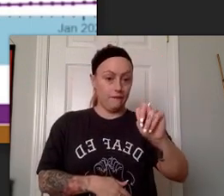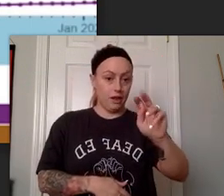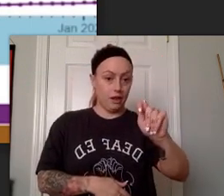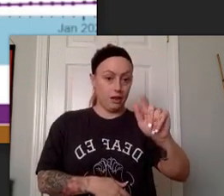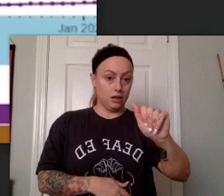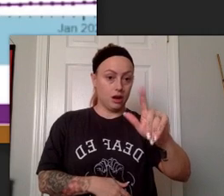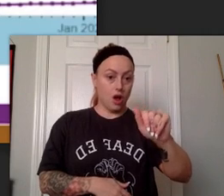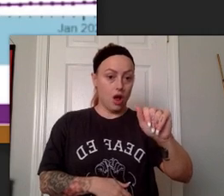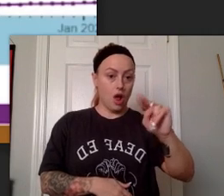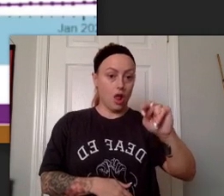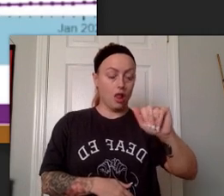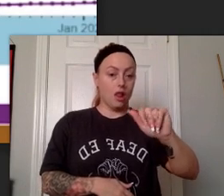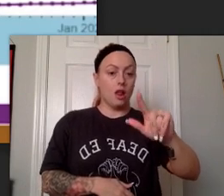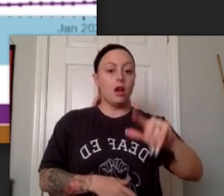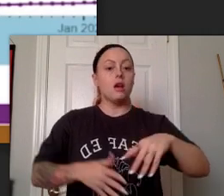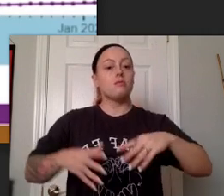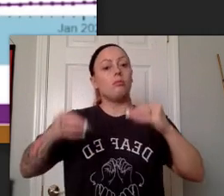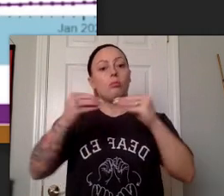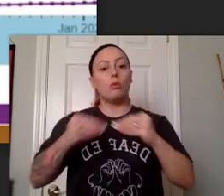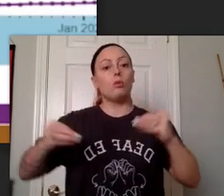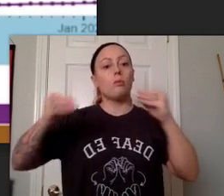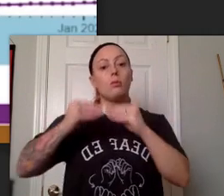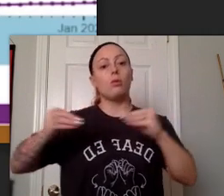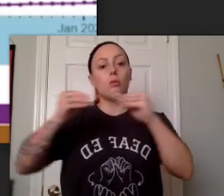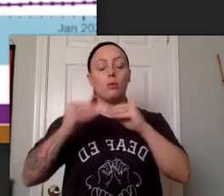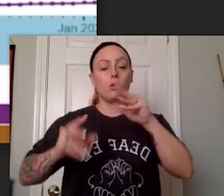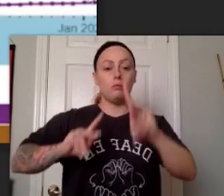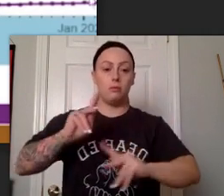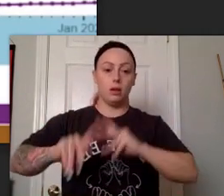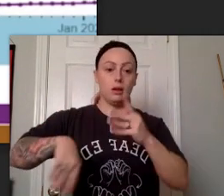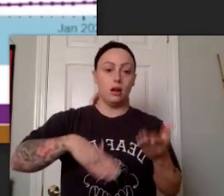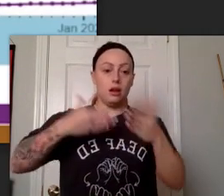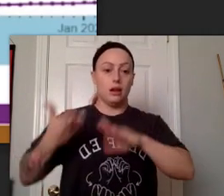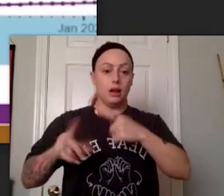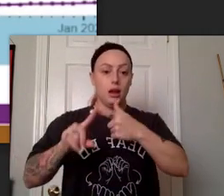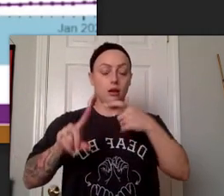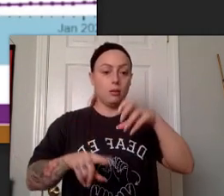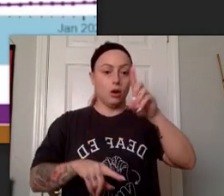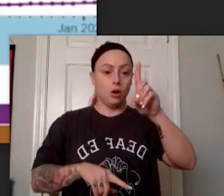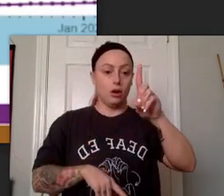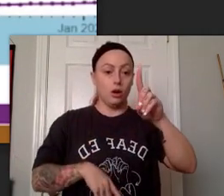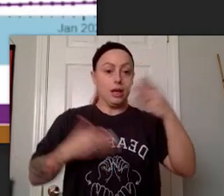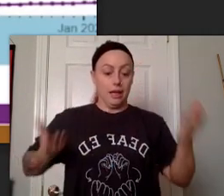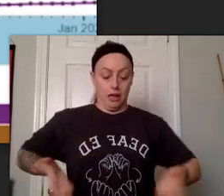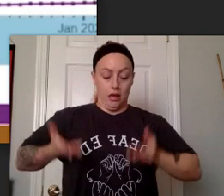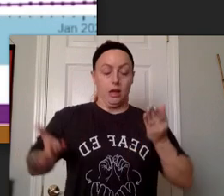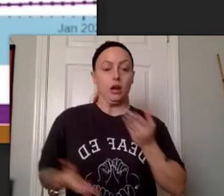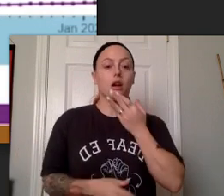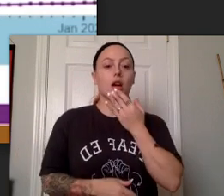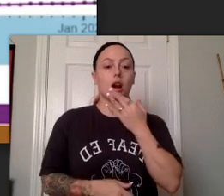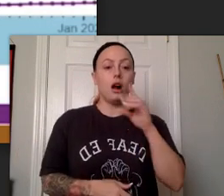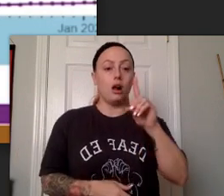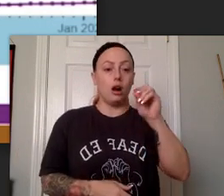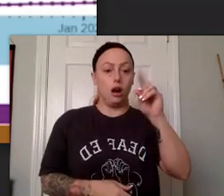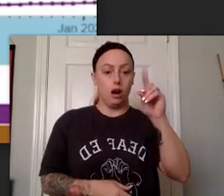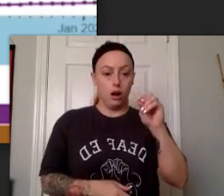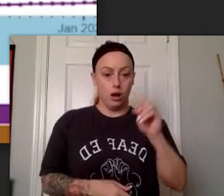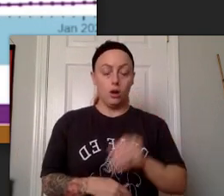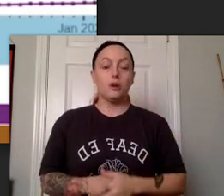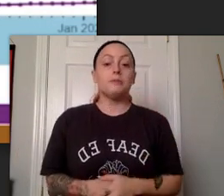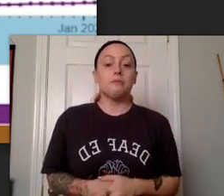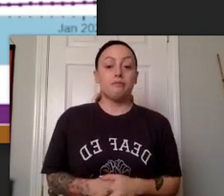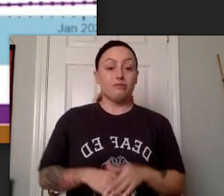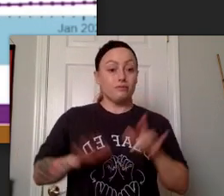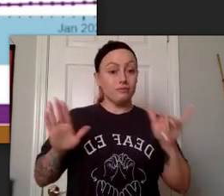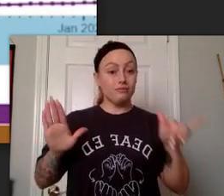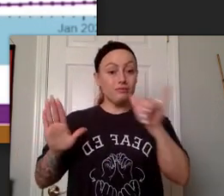in Colorado and across the nation. And at the same time, less and less people are dying from other